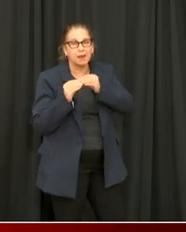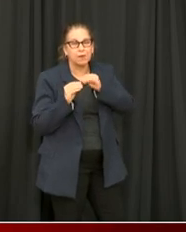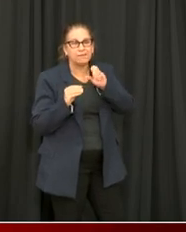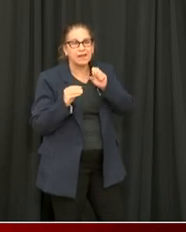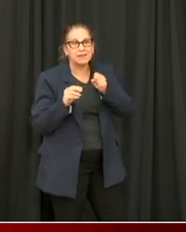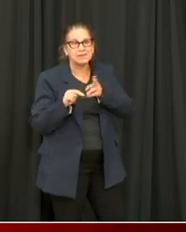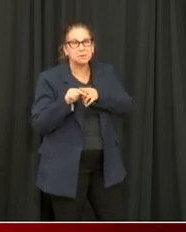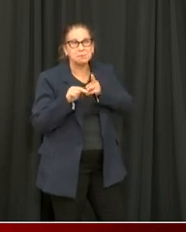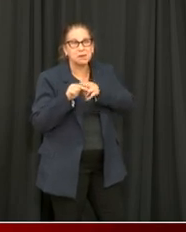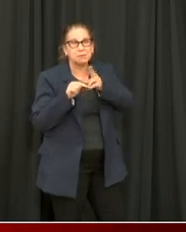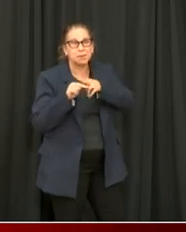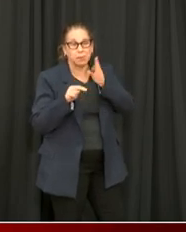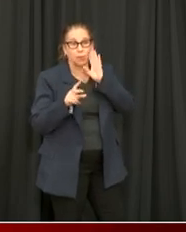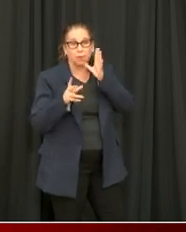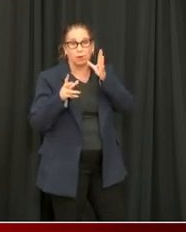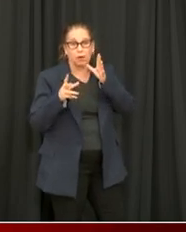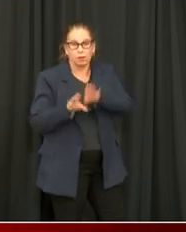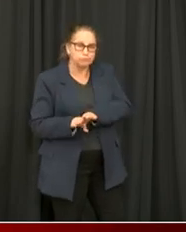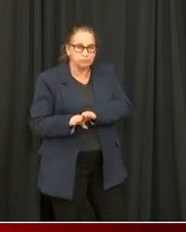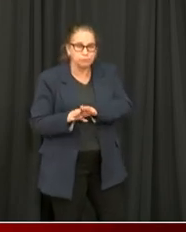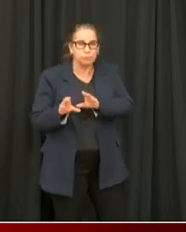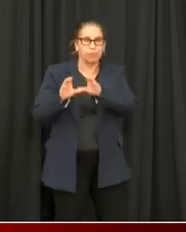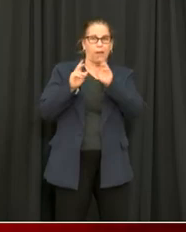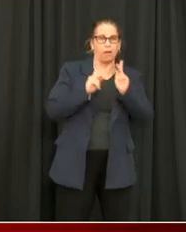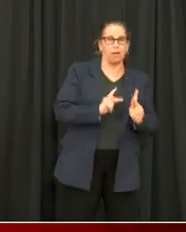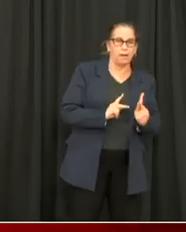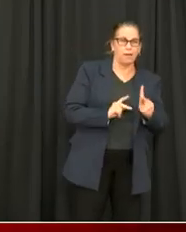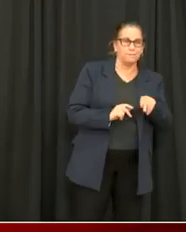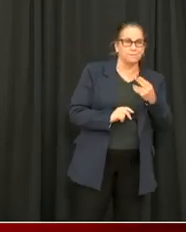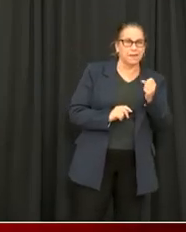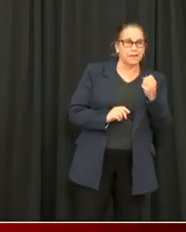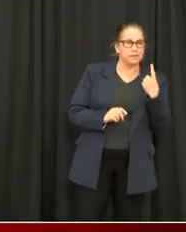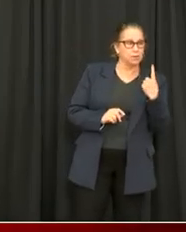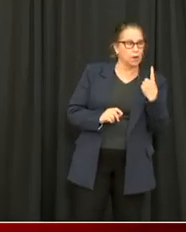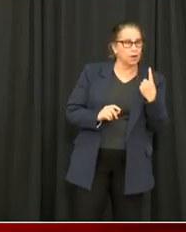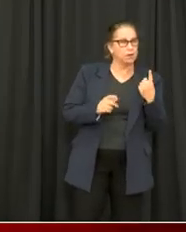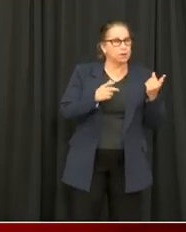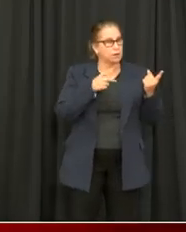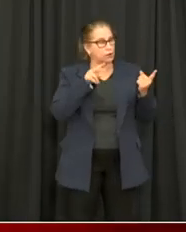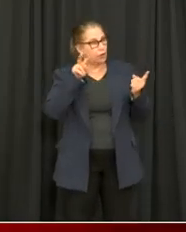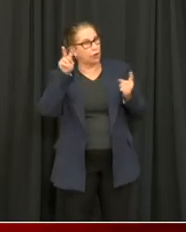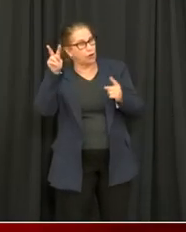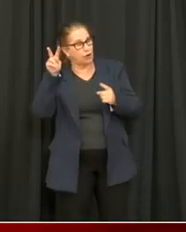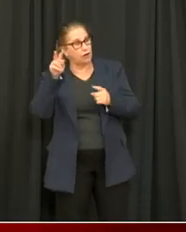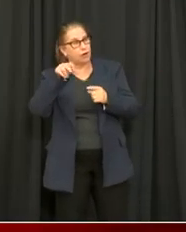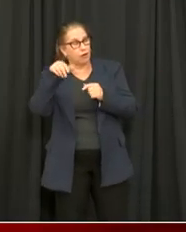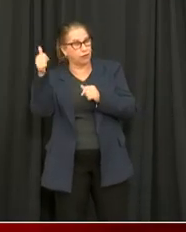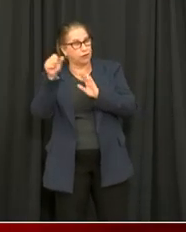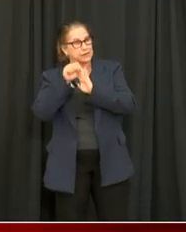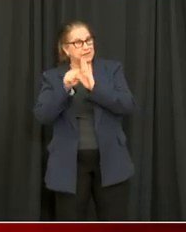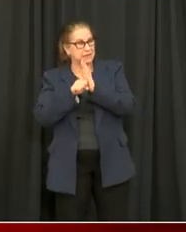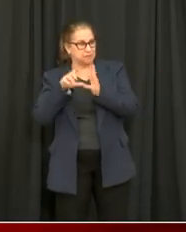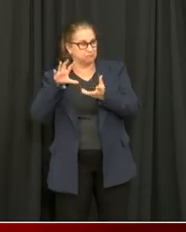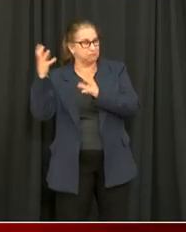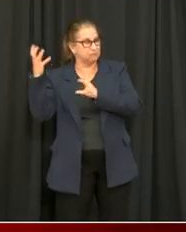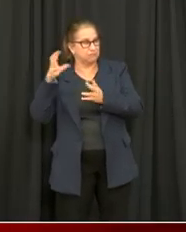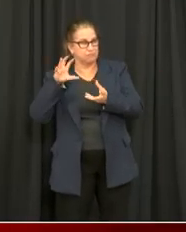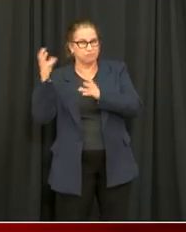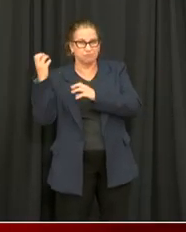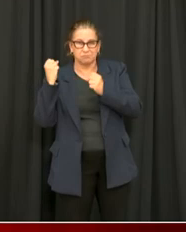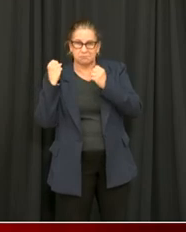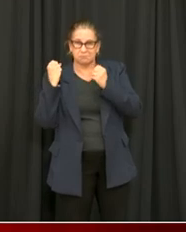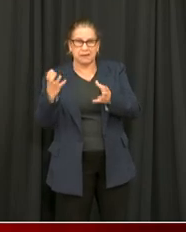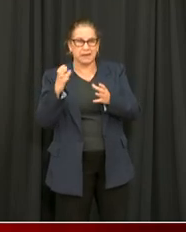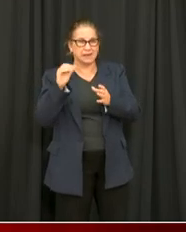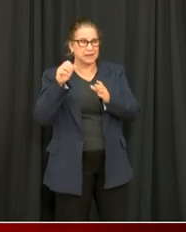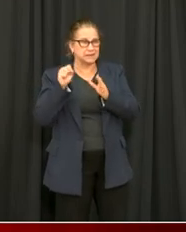you're seeing in those regions that are now paying the price of not following some of these guidelines? Well, we know we don't